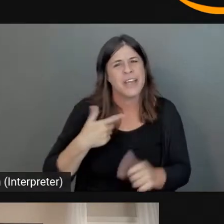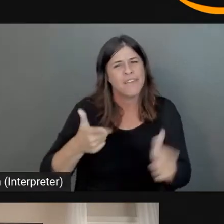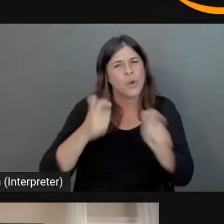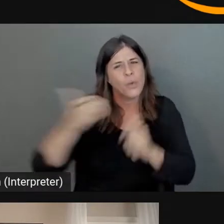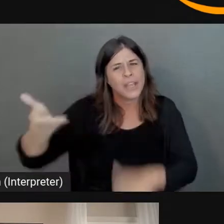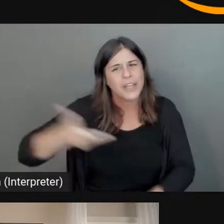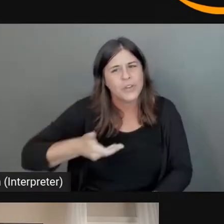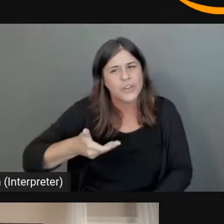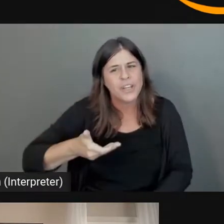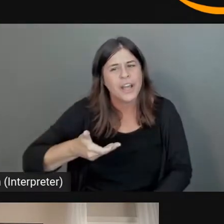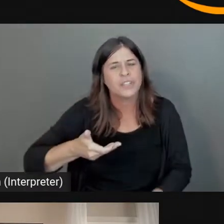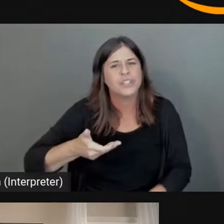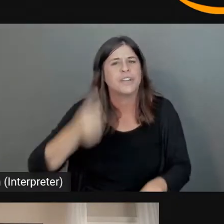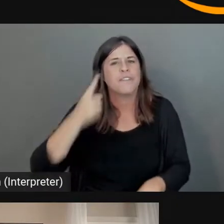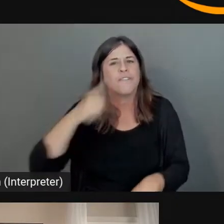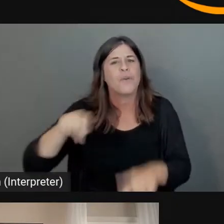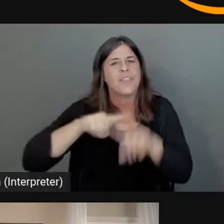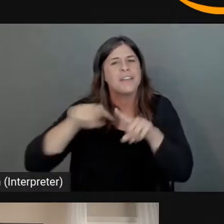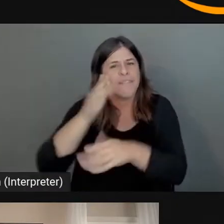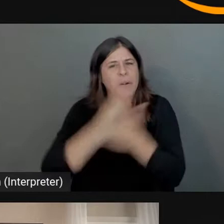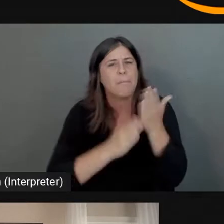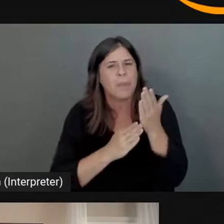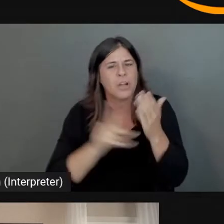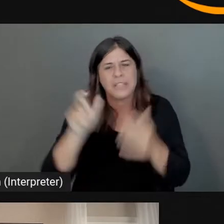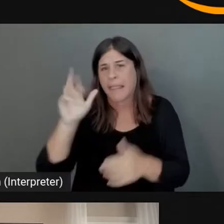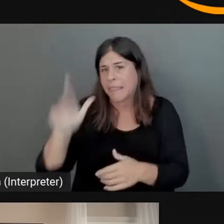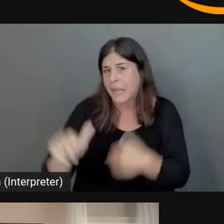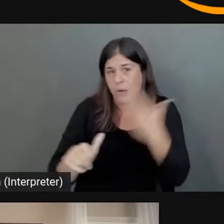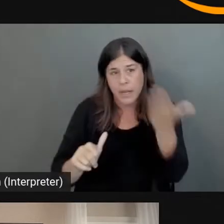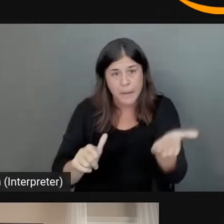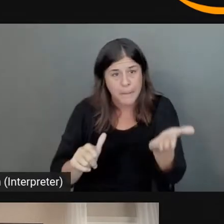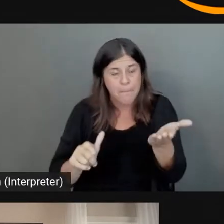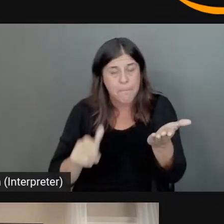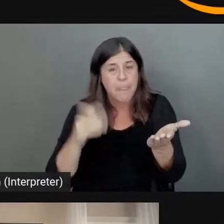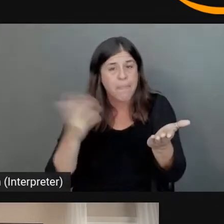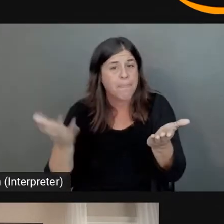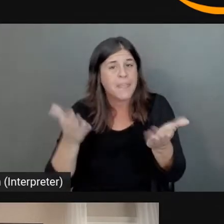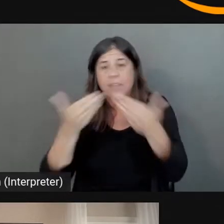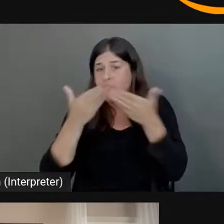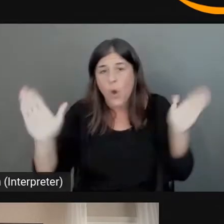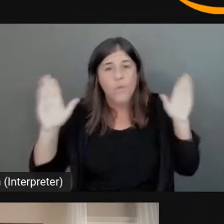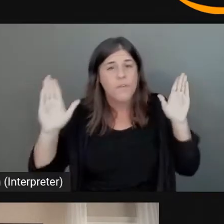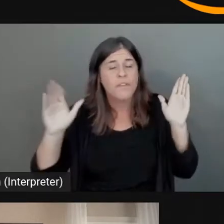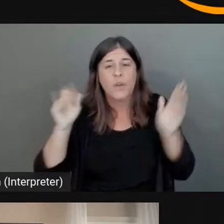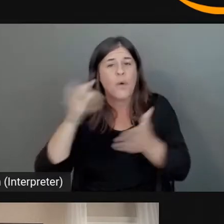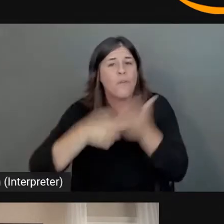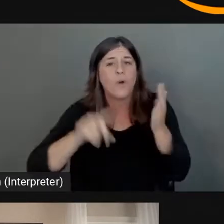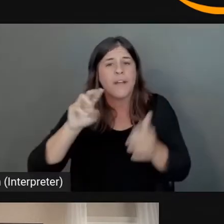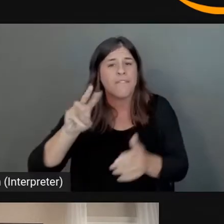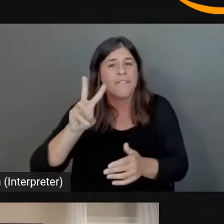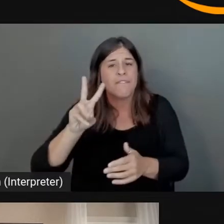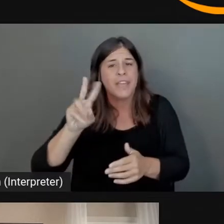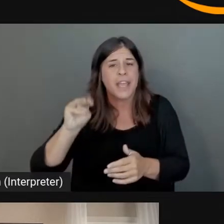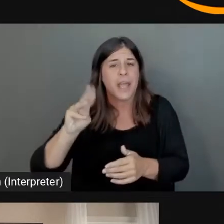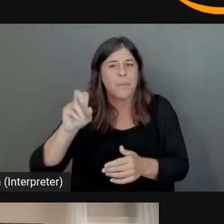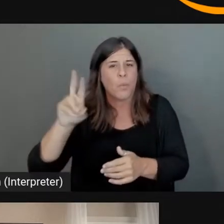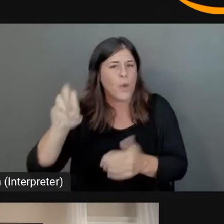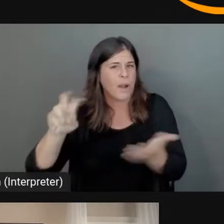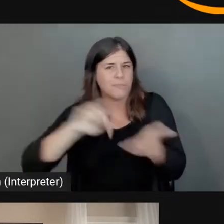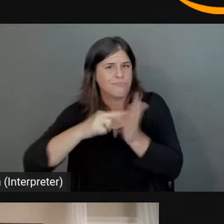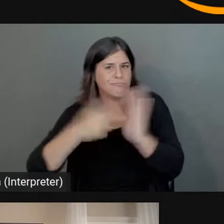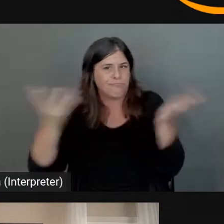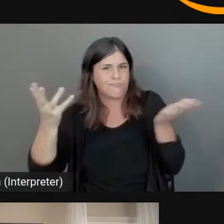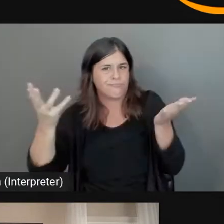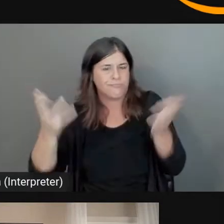introduction of each of these different pieces. So Larry, give us the overview of what VMware is all about.